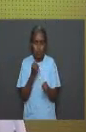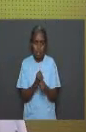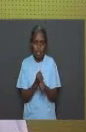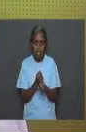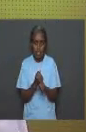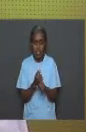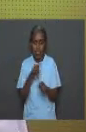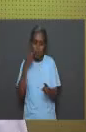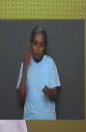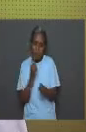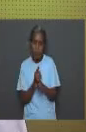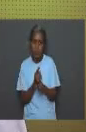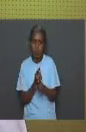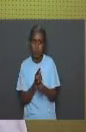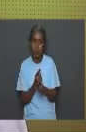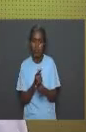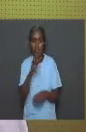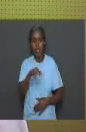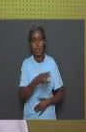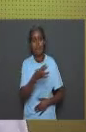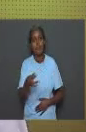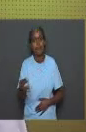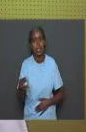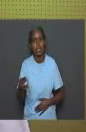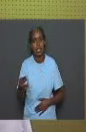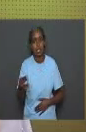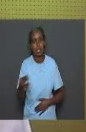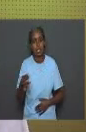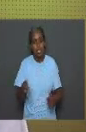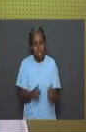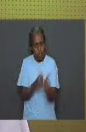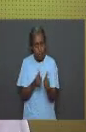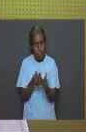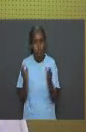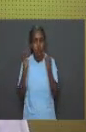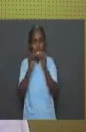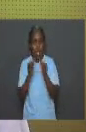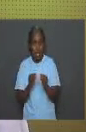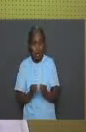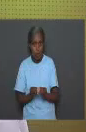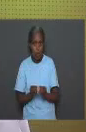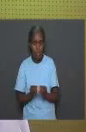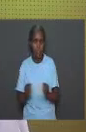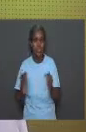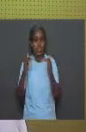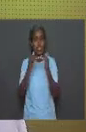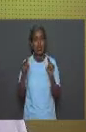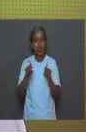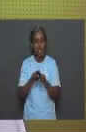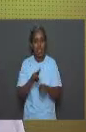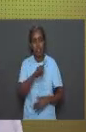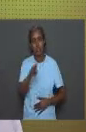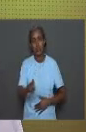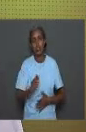operations that can be performed on a matrix in order to calculate